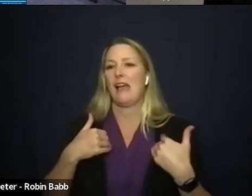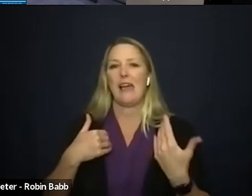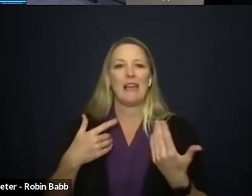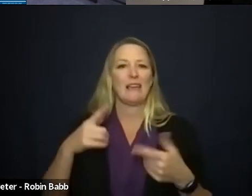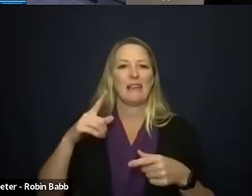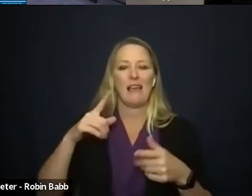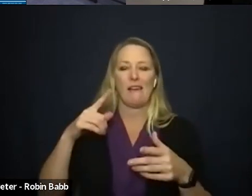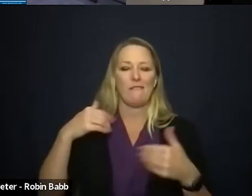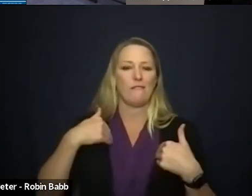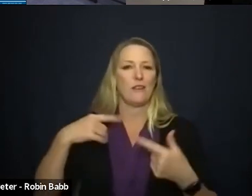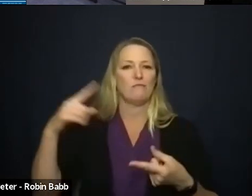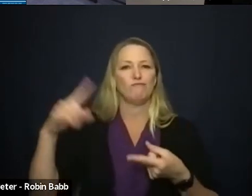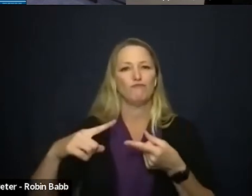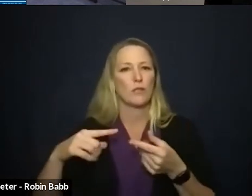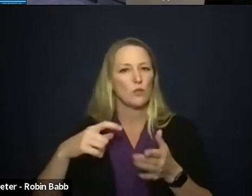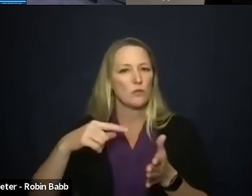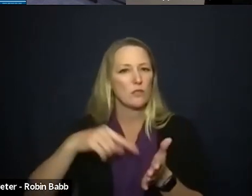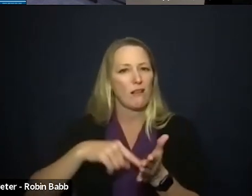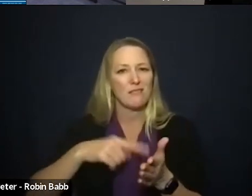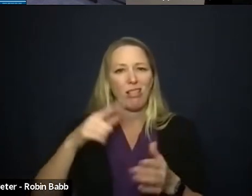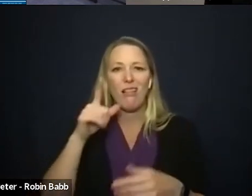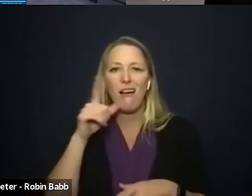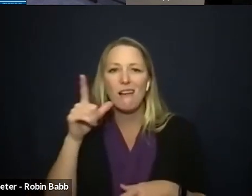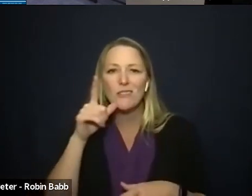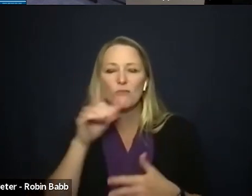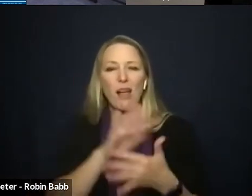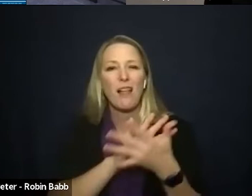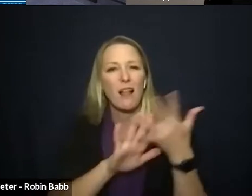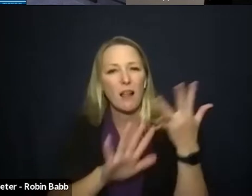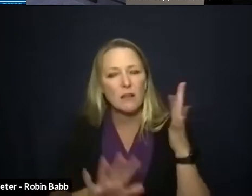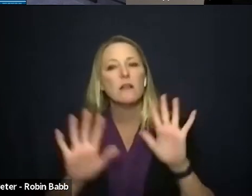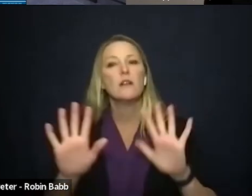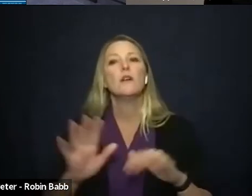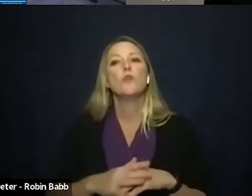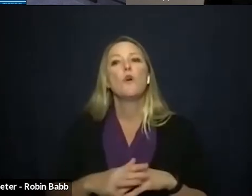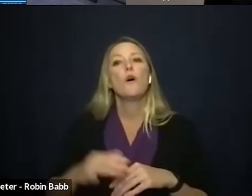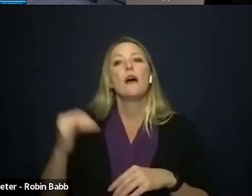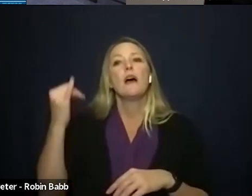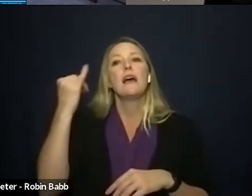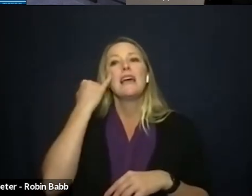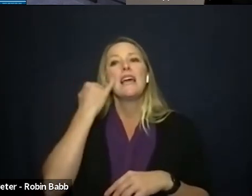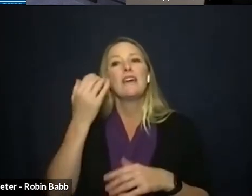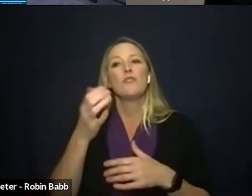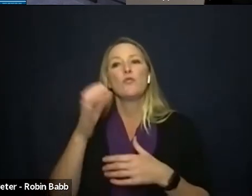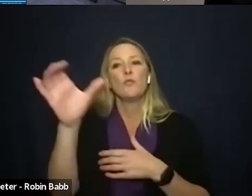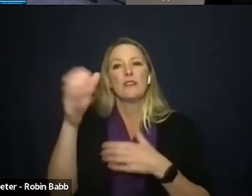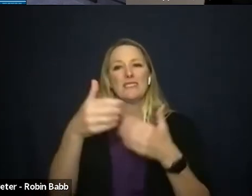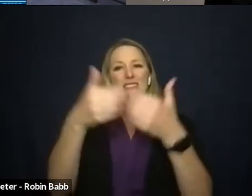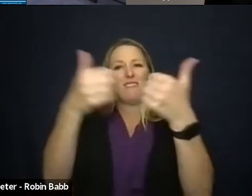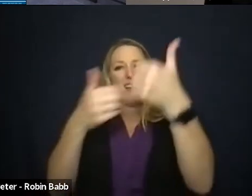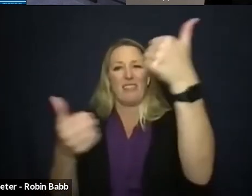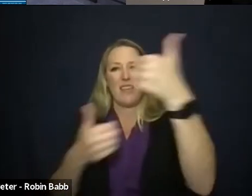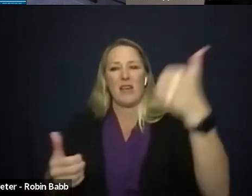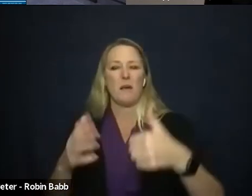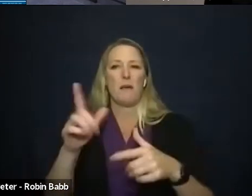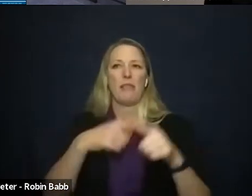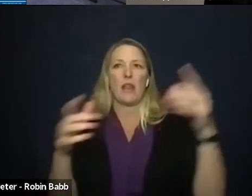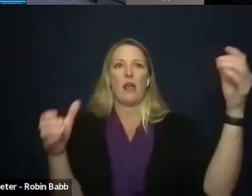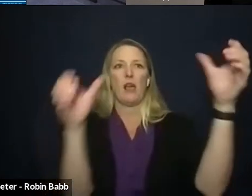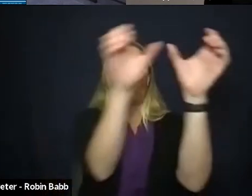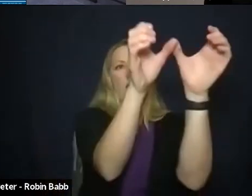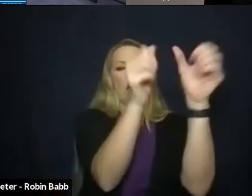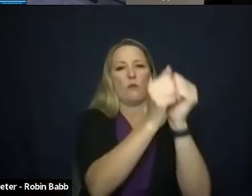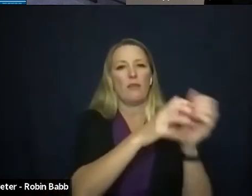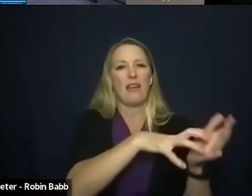shared interest in being in the same district to divide our neighborhoods from one another and placing them with wealthier areas such as the riviera or the mesa would